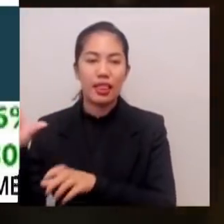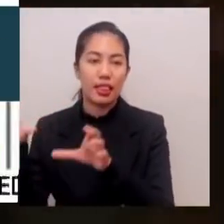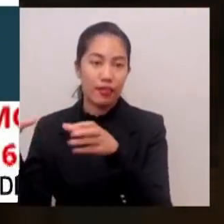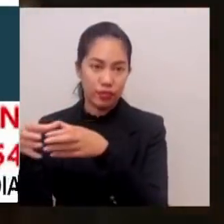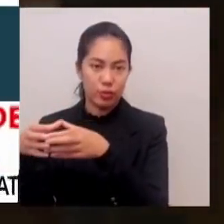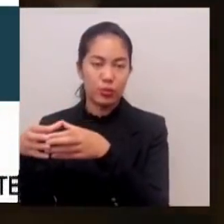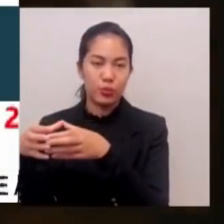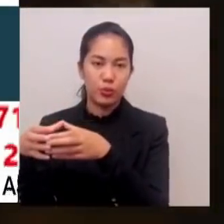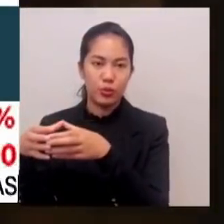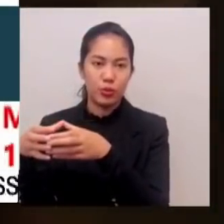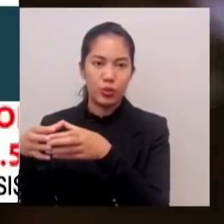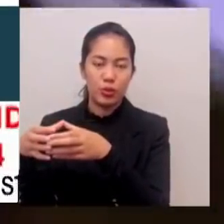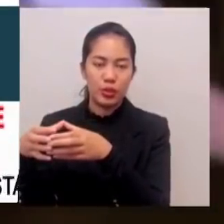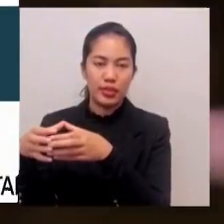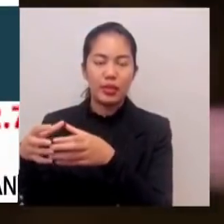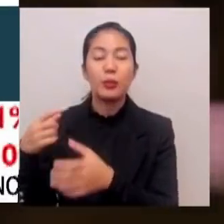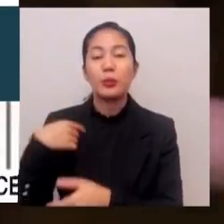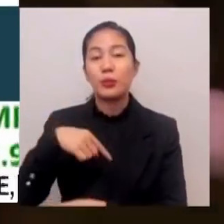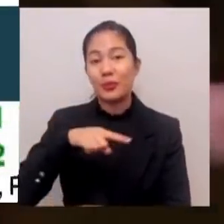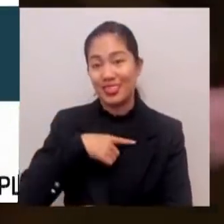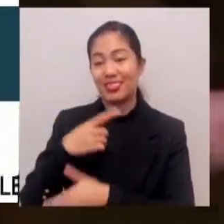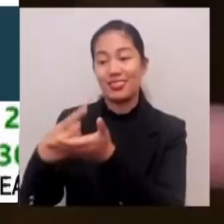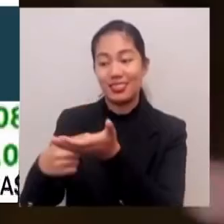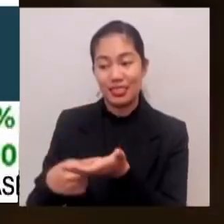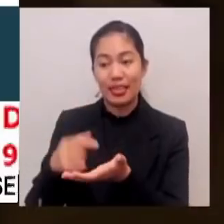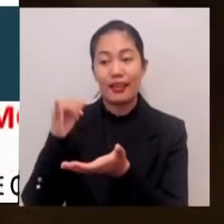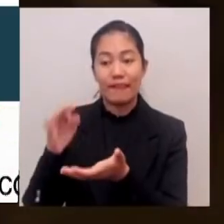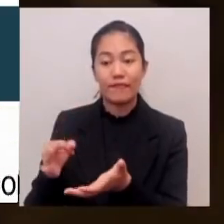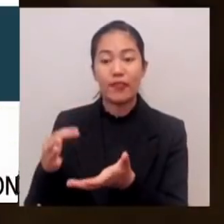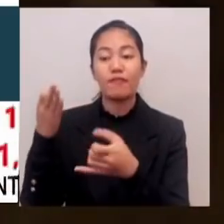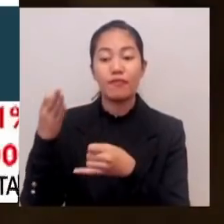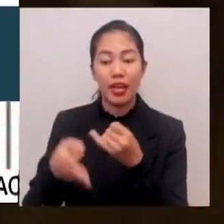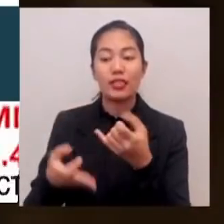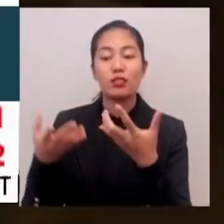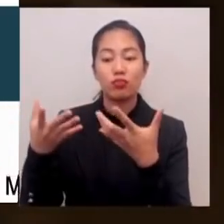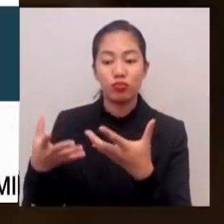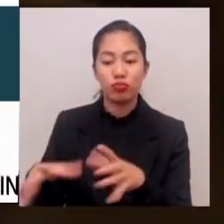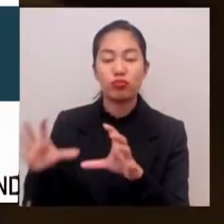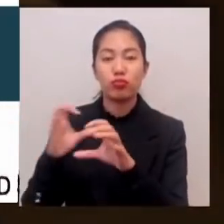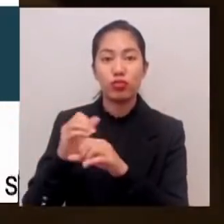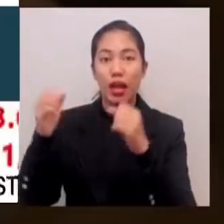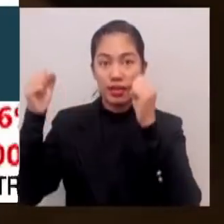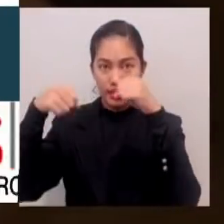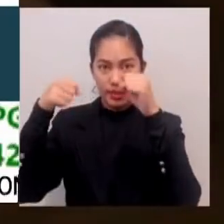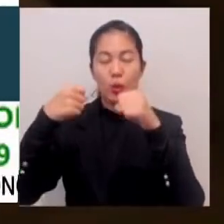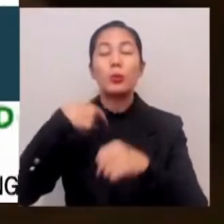considering options. And when we're able to find an agreement, then we will announce some kind of